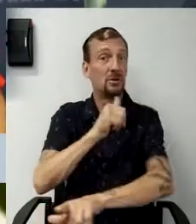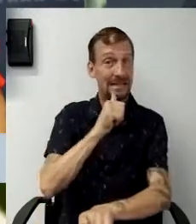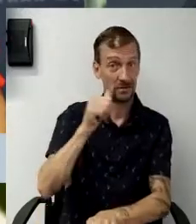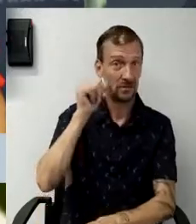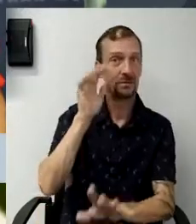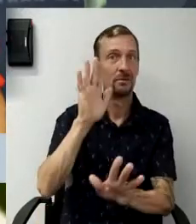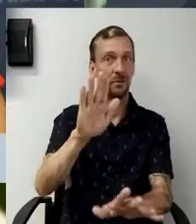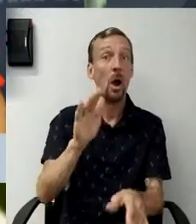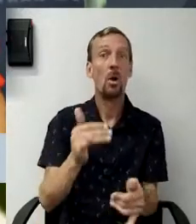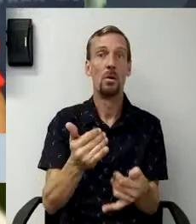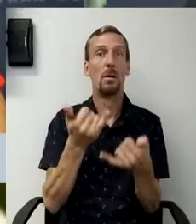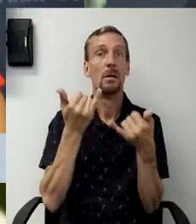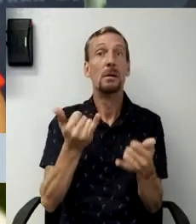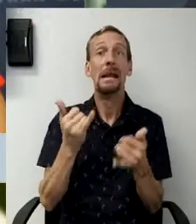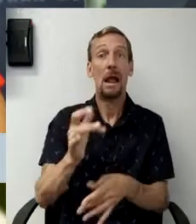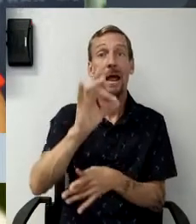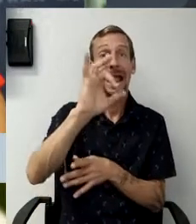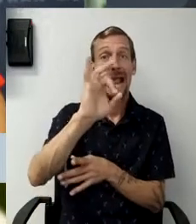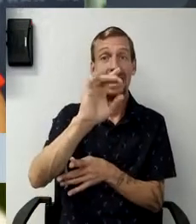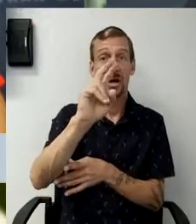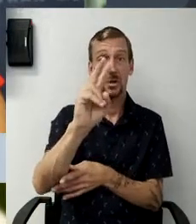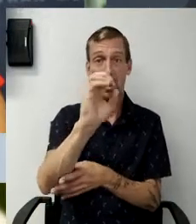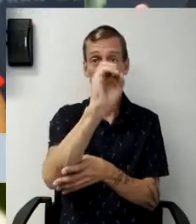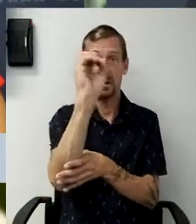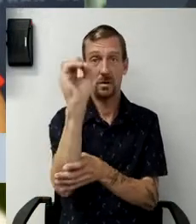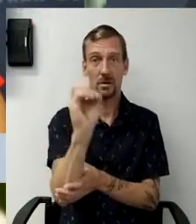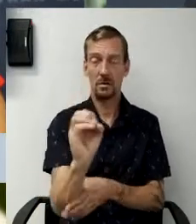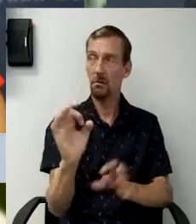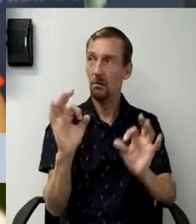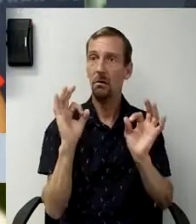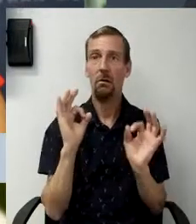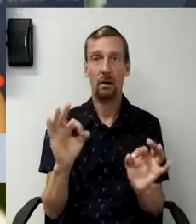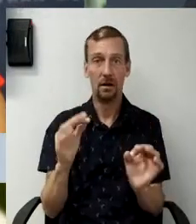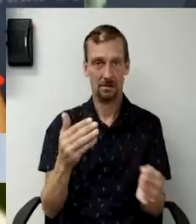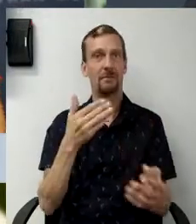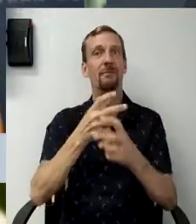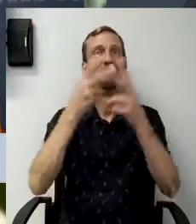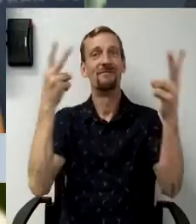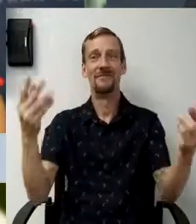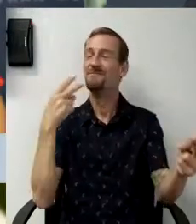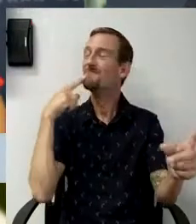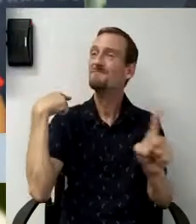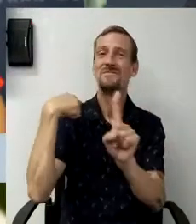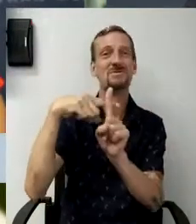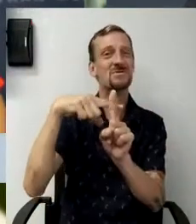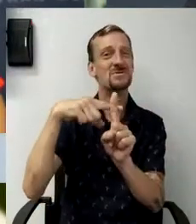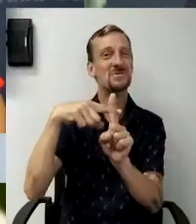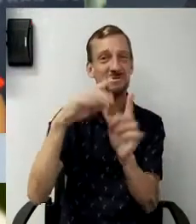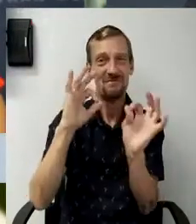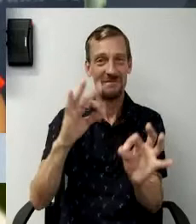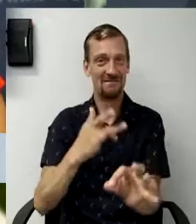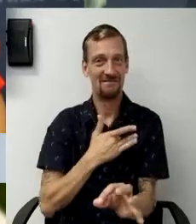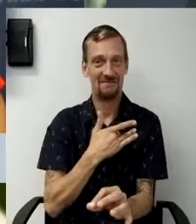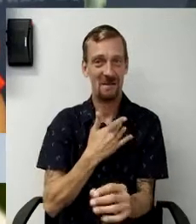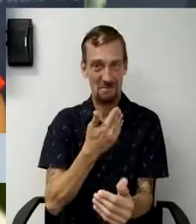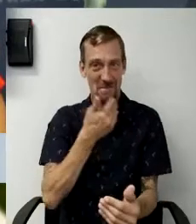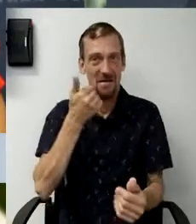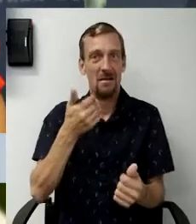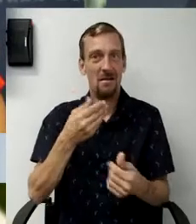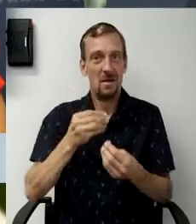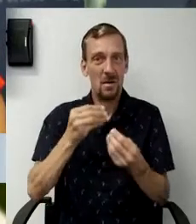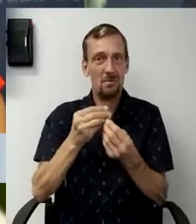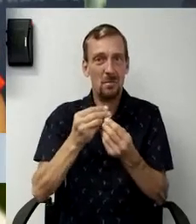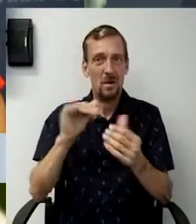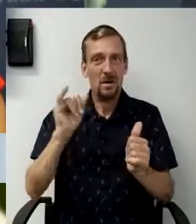and so to be at 82% occupancy, again, another very positive sign, gives us a bit of